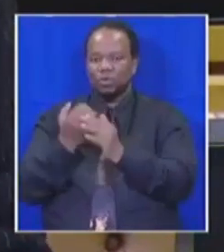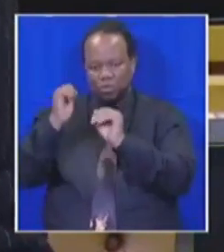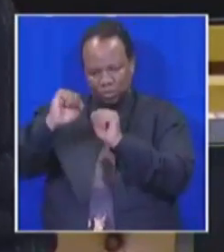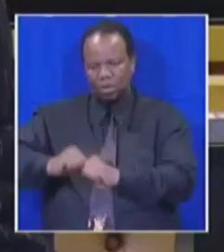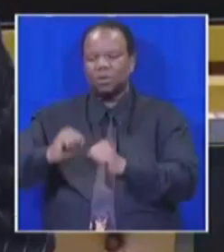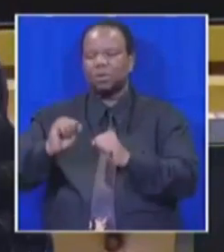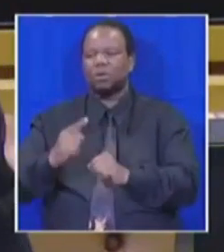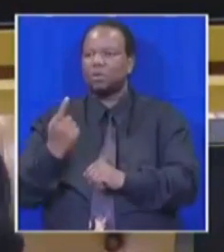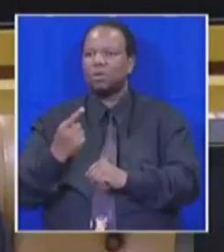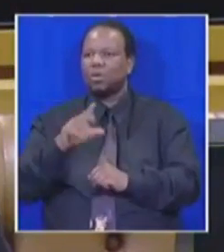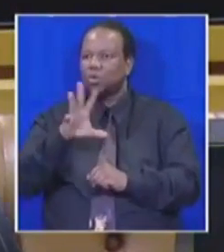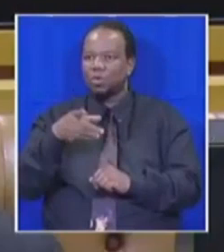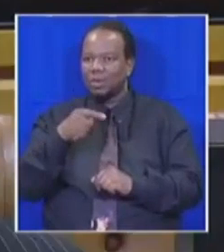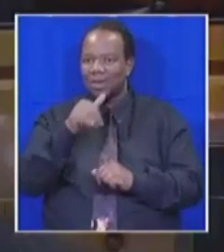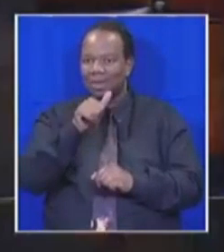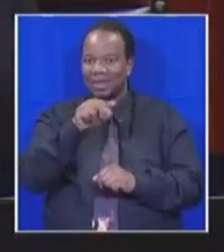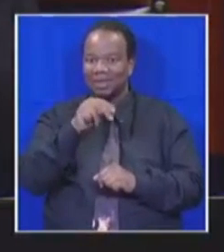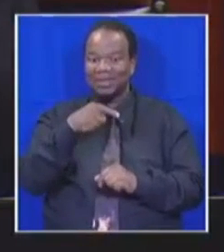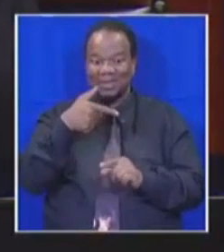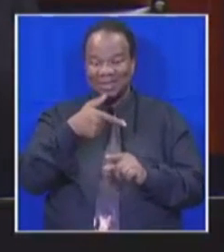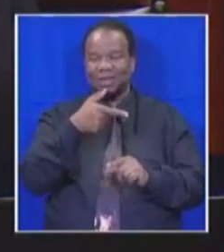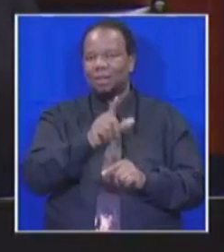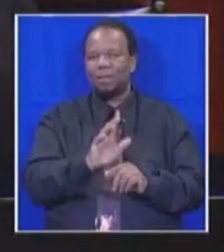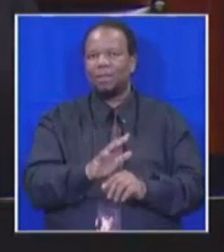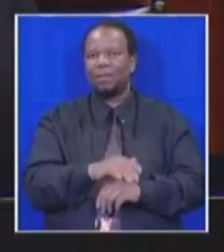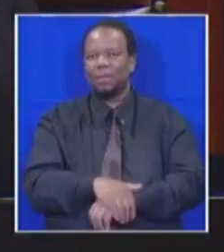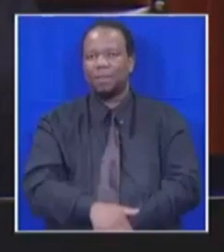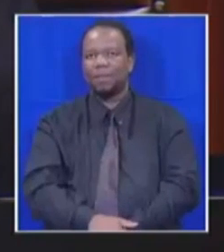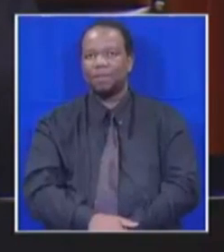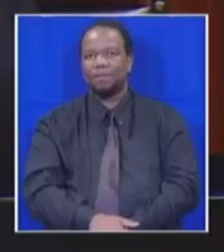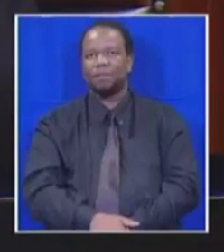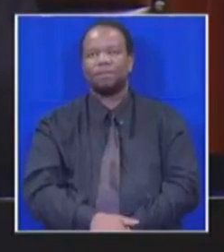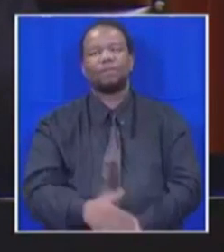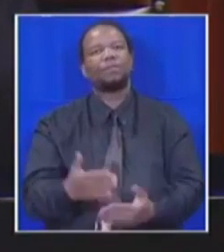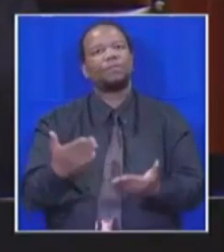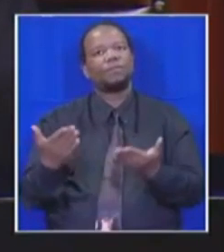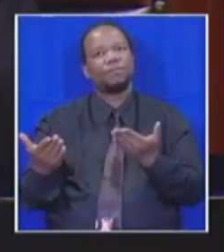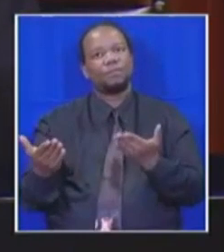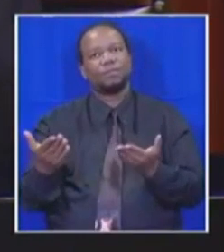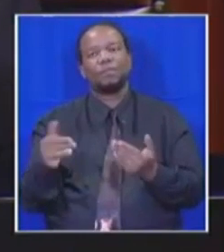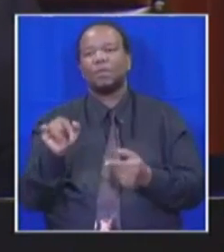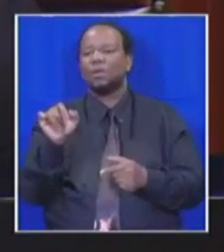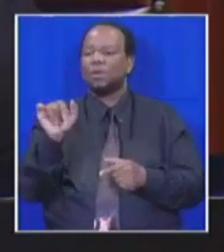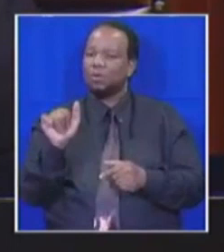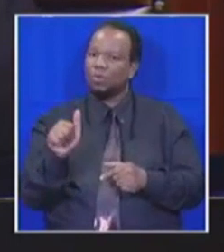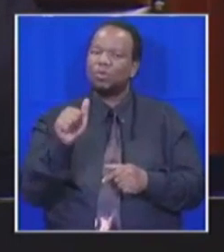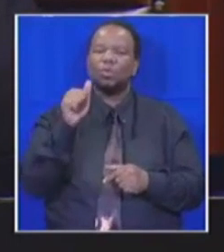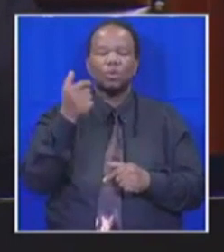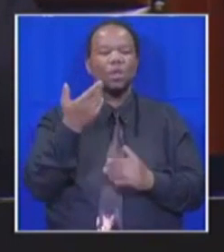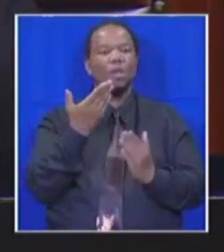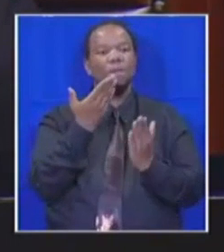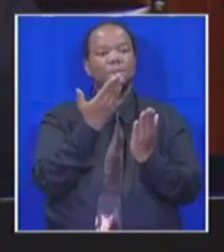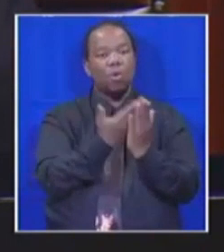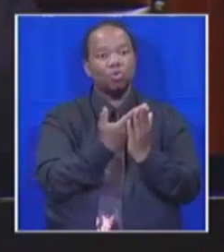wanted to assist with. Honorable member, can I say that we put the motion and you objected? The issue that